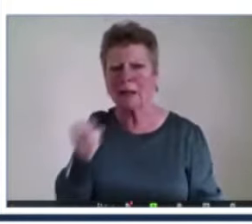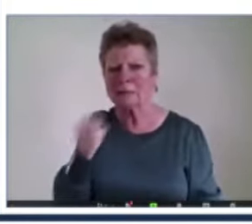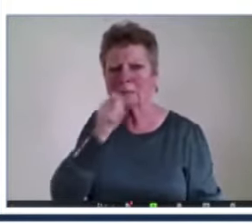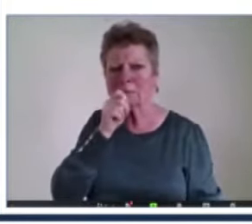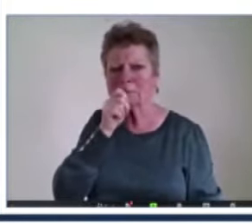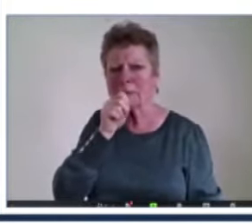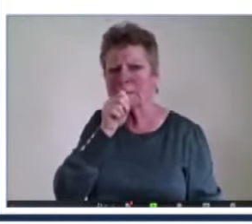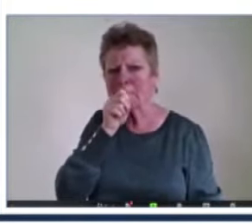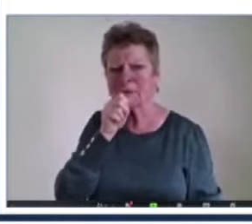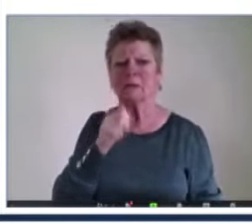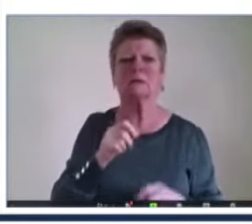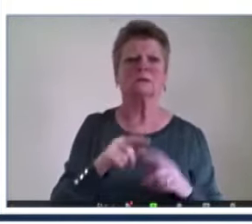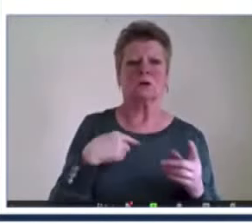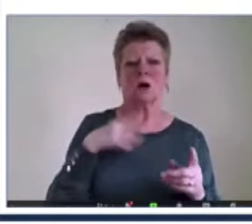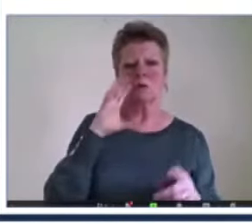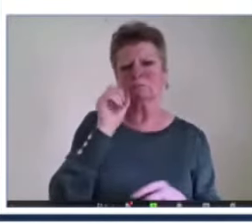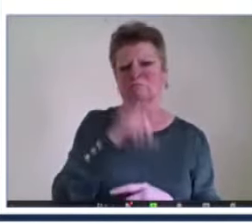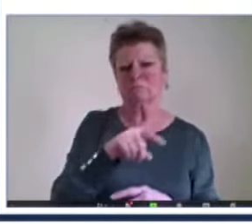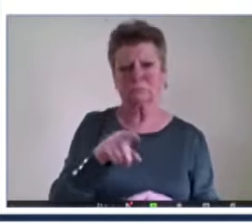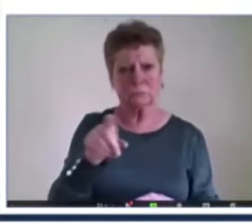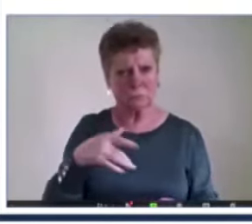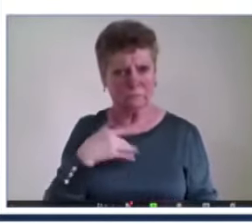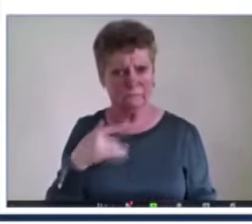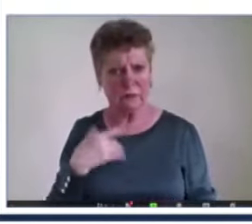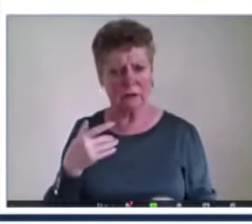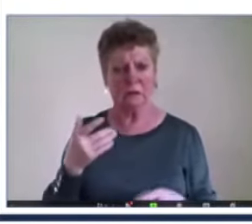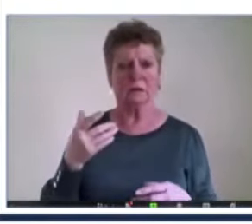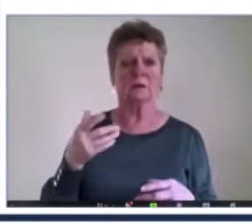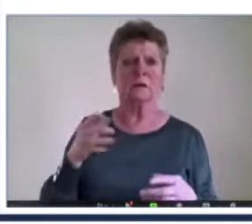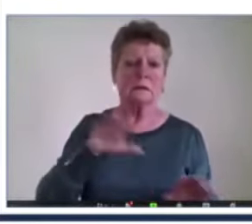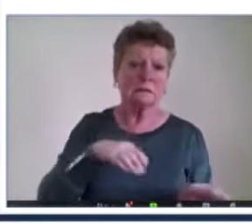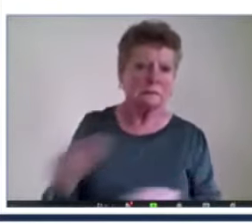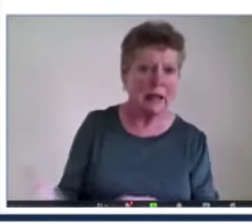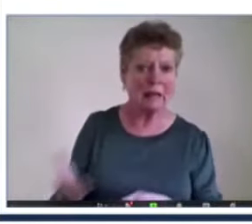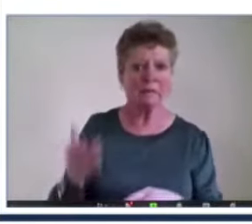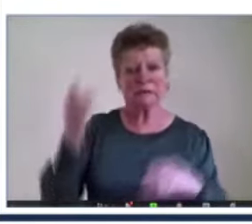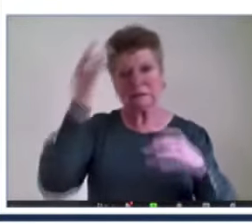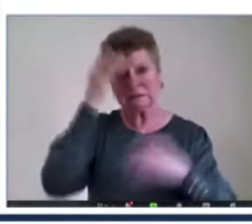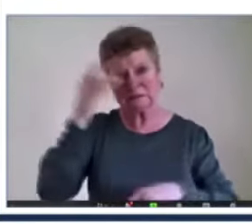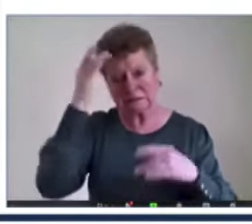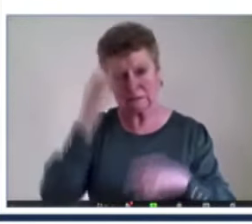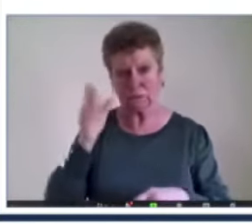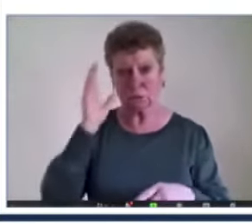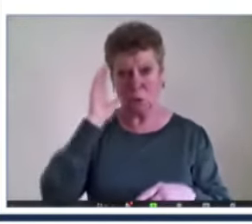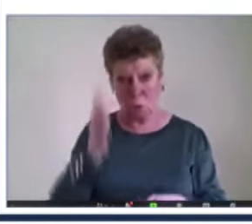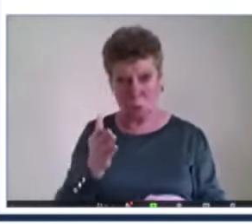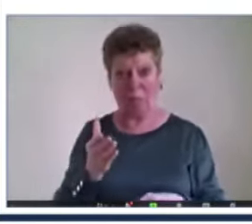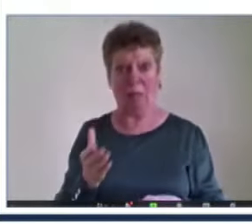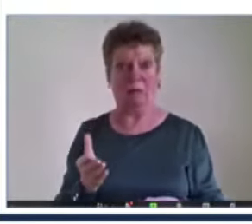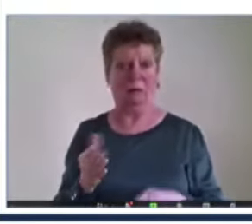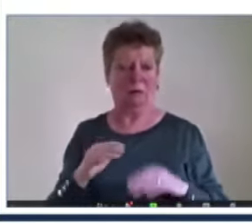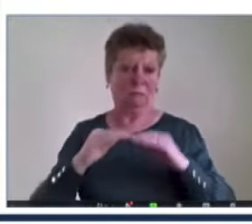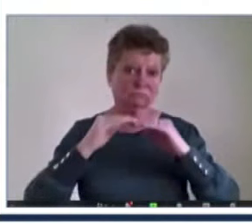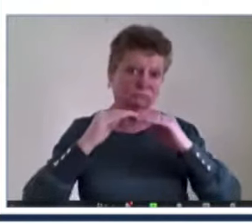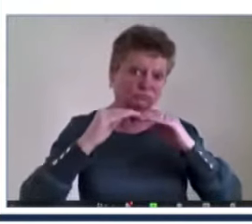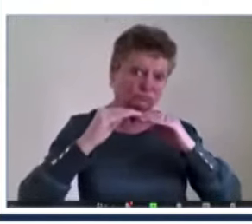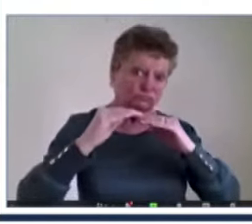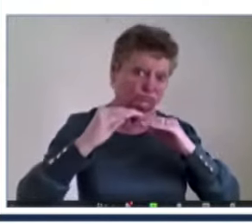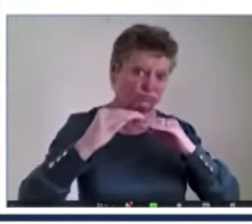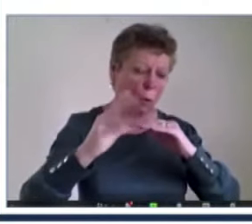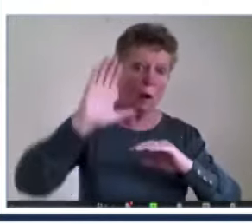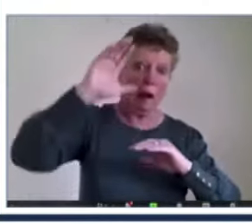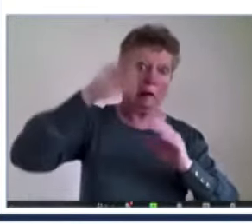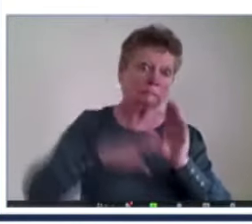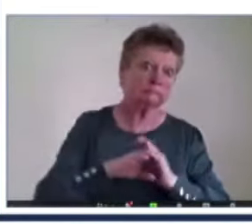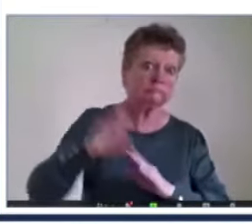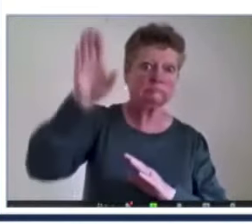expect cases and deaths to increase or stabilize with restrictions lifting? Are we expecting a number of deaths will become commonplace